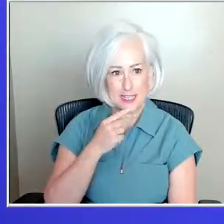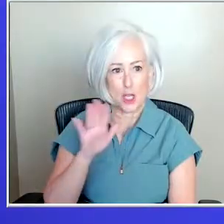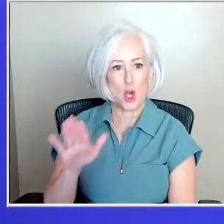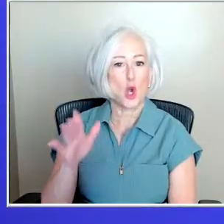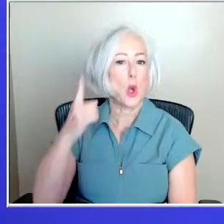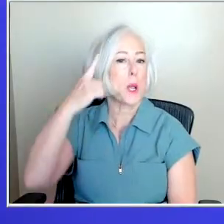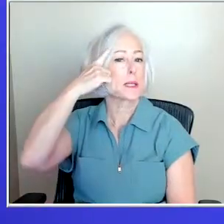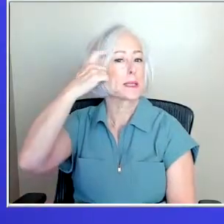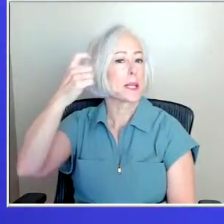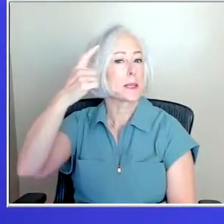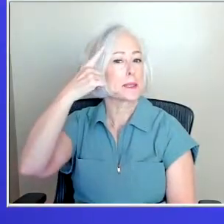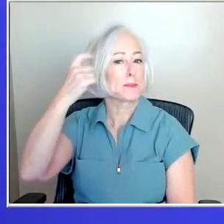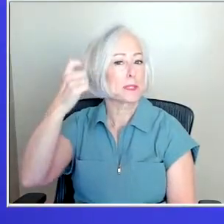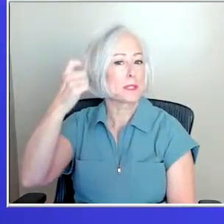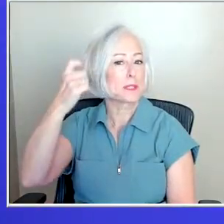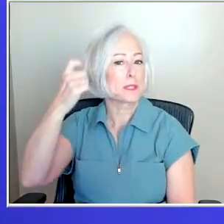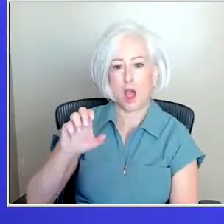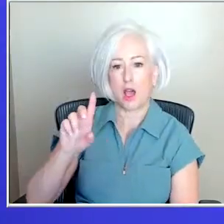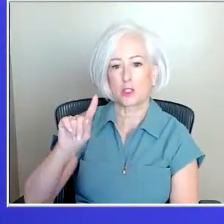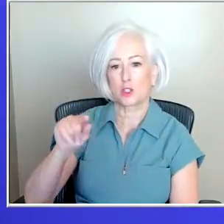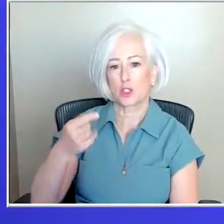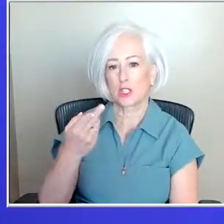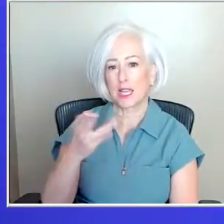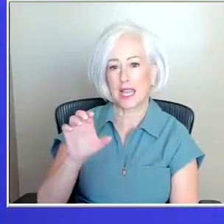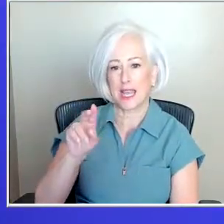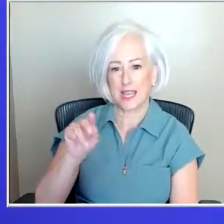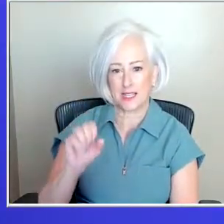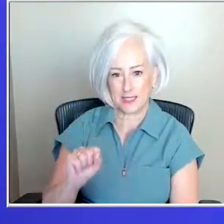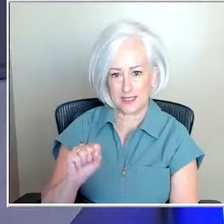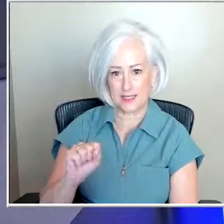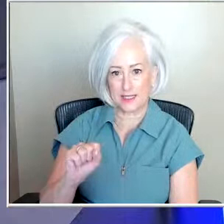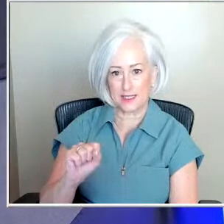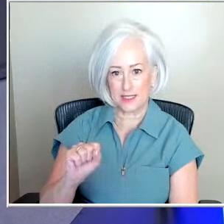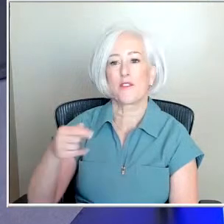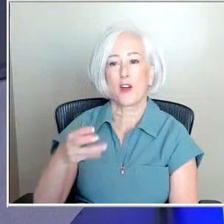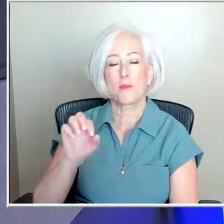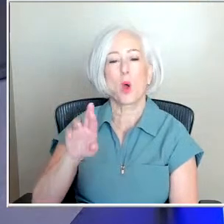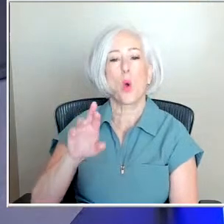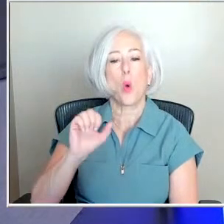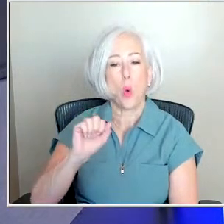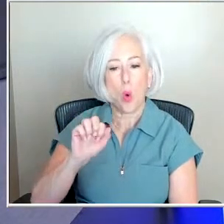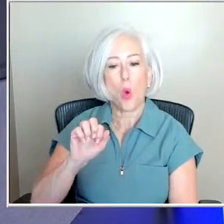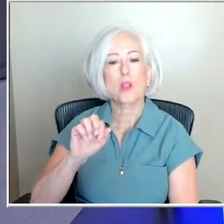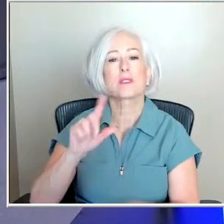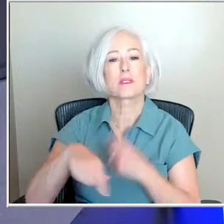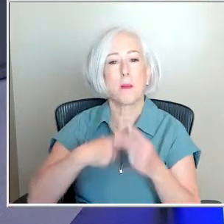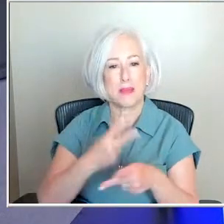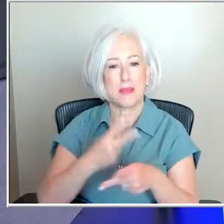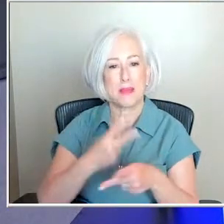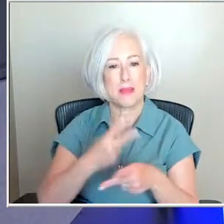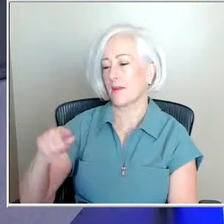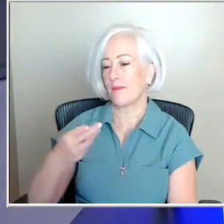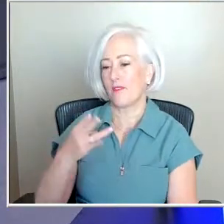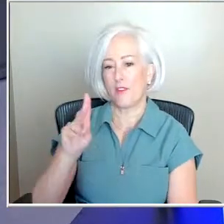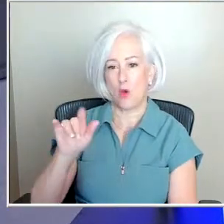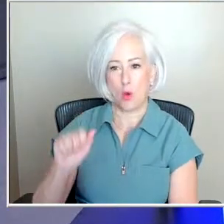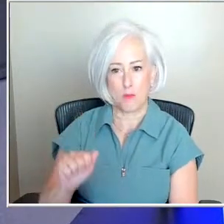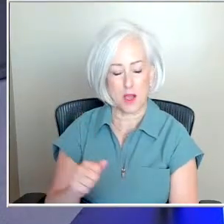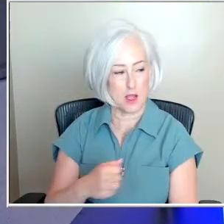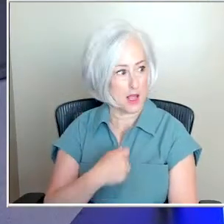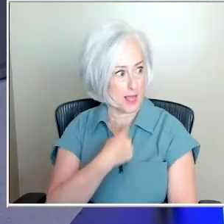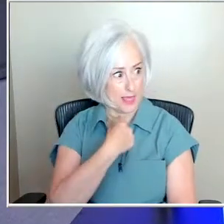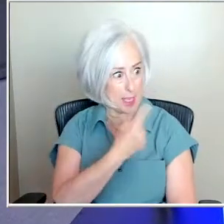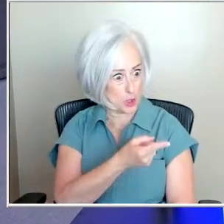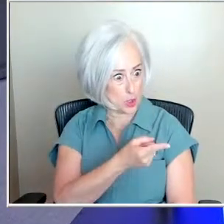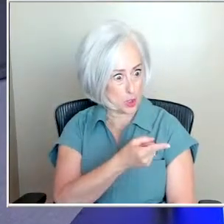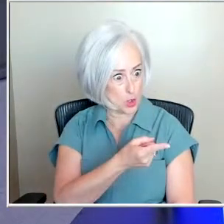suspicion was Hodgkin's lymphoma, And or that's- a type of lymphoma. And that's what you were diagnosed with then. And Correct. you're told this, and you have this little girl at home who